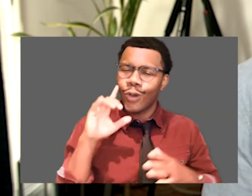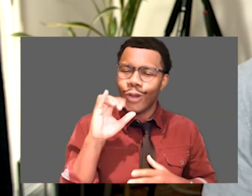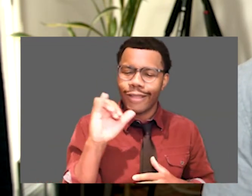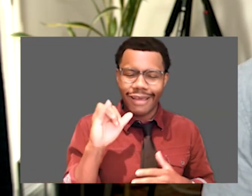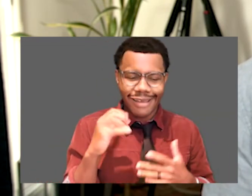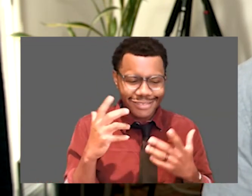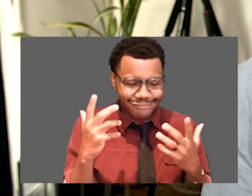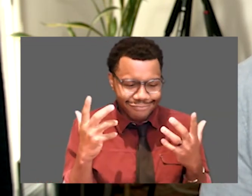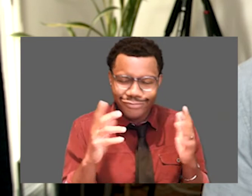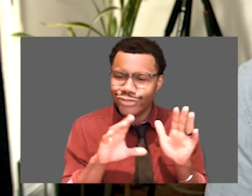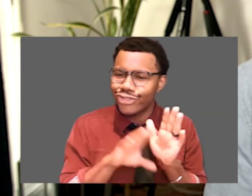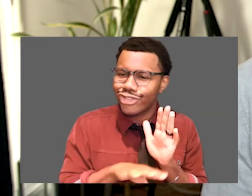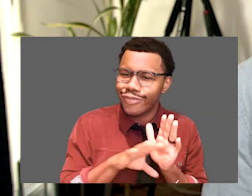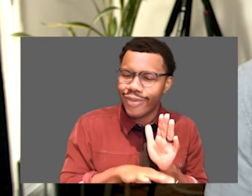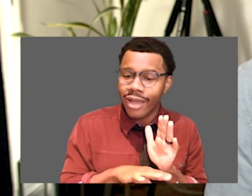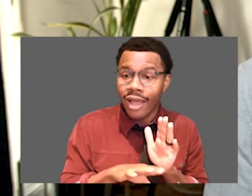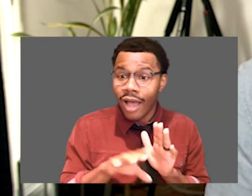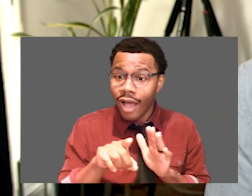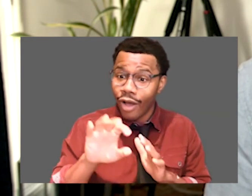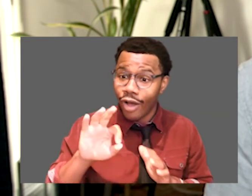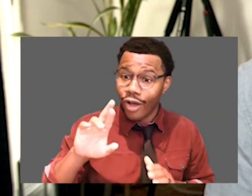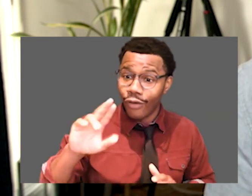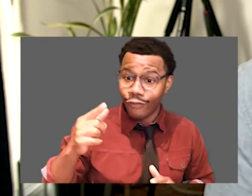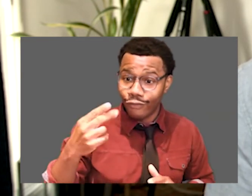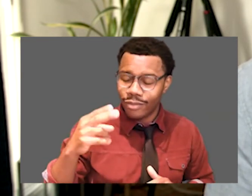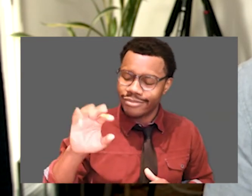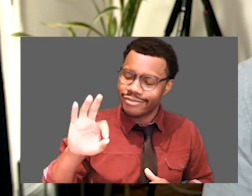frugal. Others sometimes call you a miser.